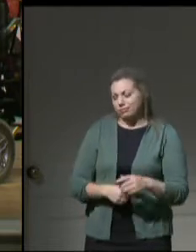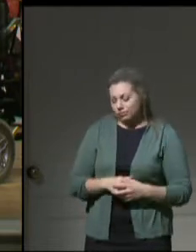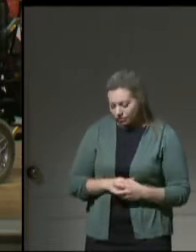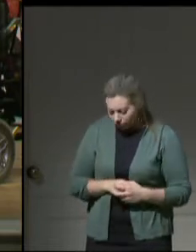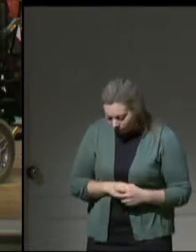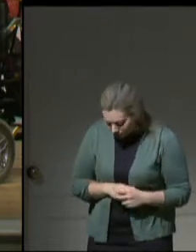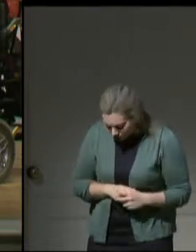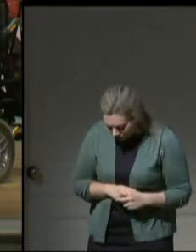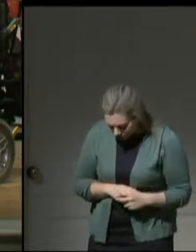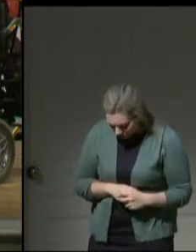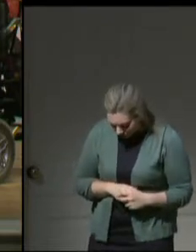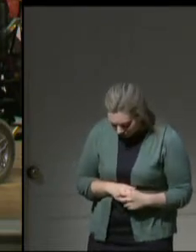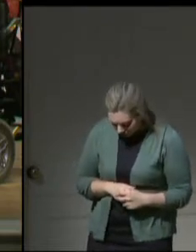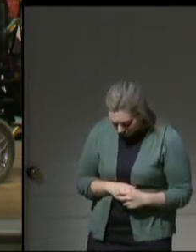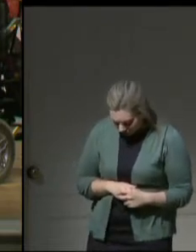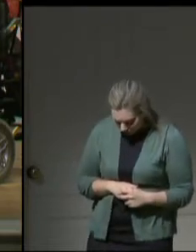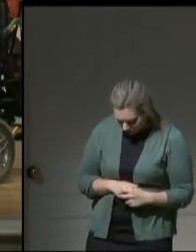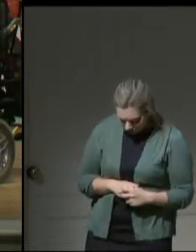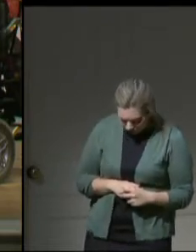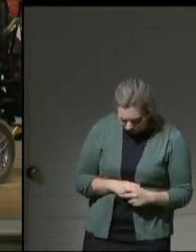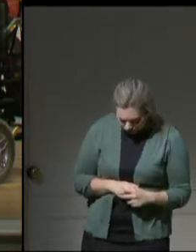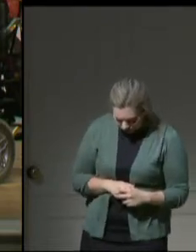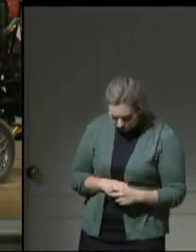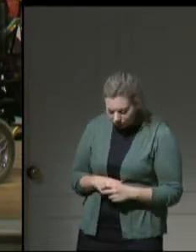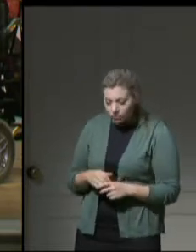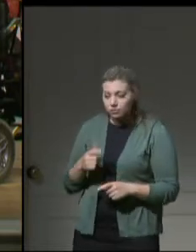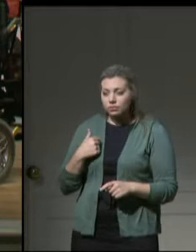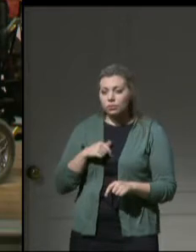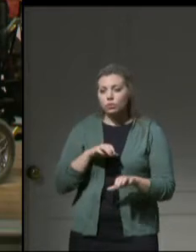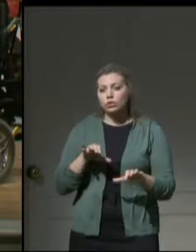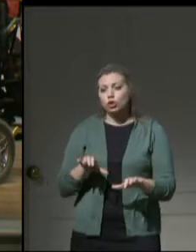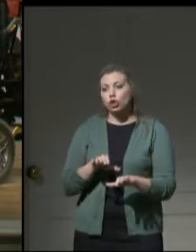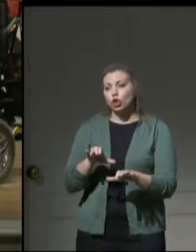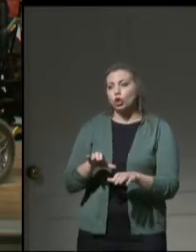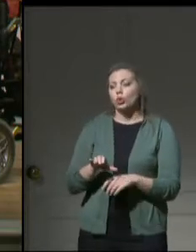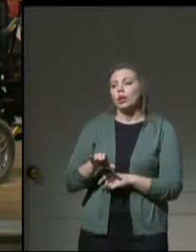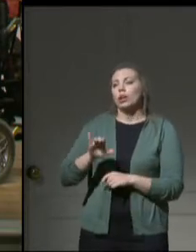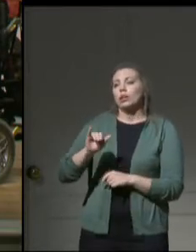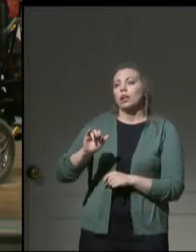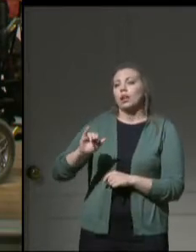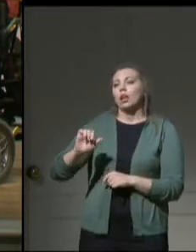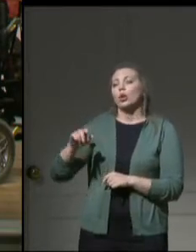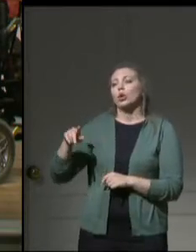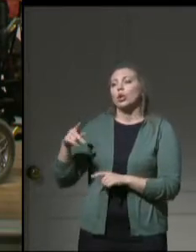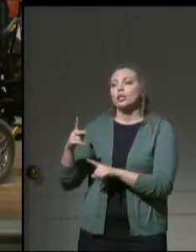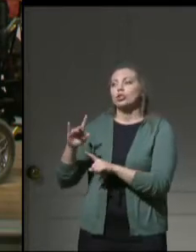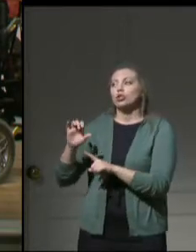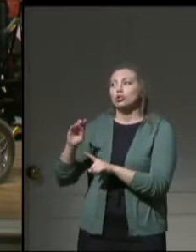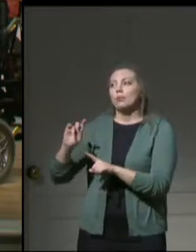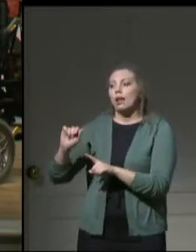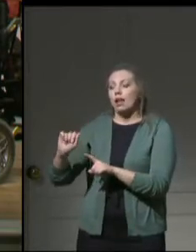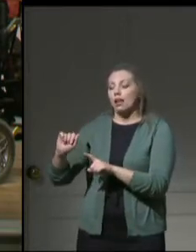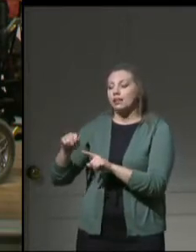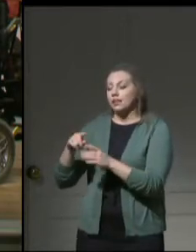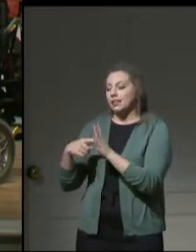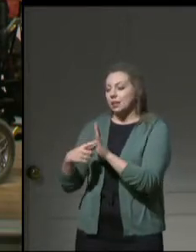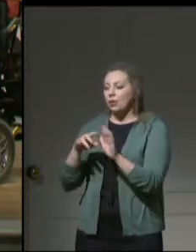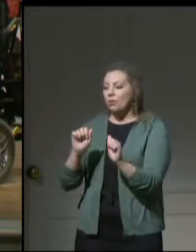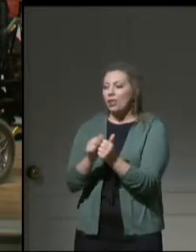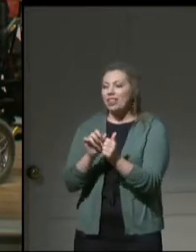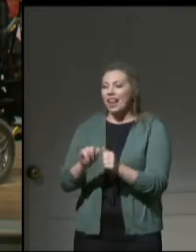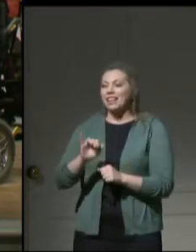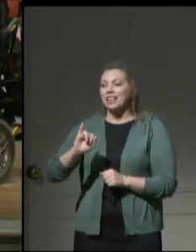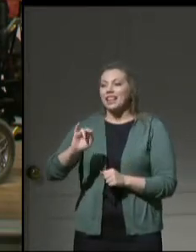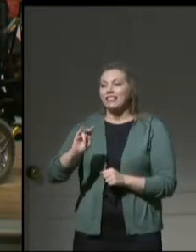When we were doing the Yayoi Kusama exhibition with the infinity rooms as they